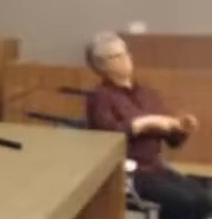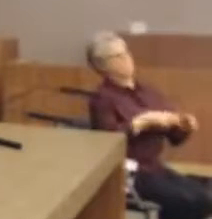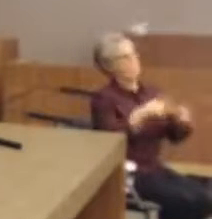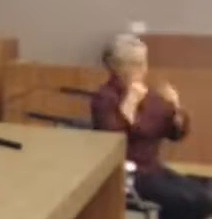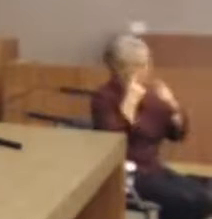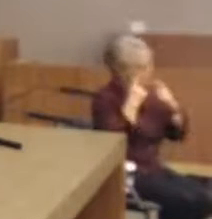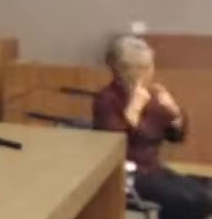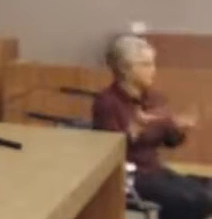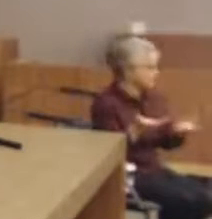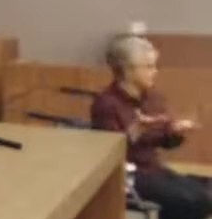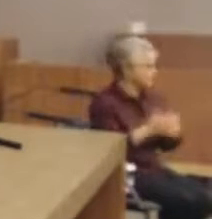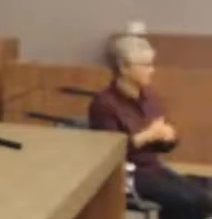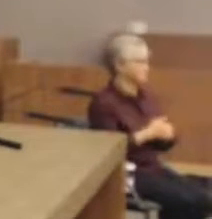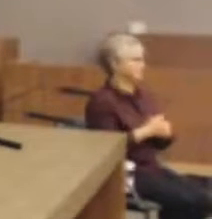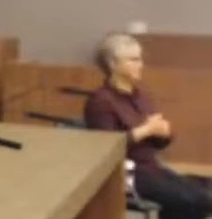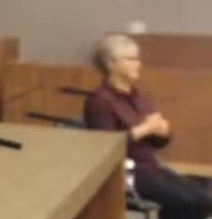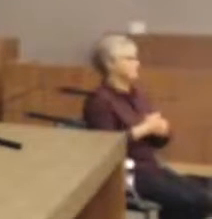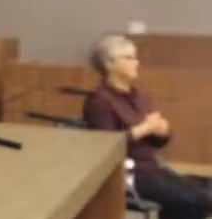later.